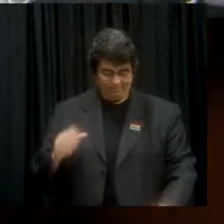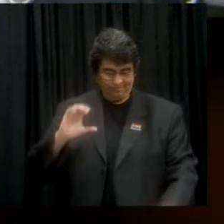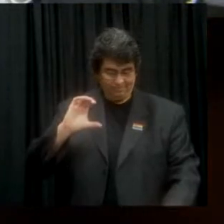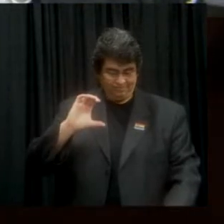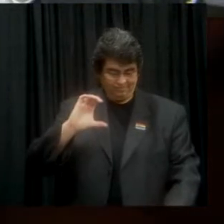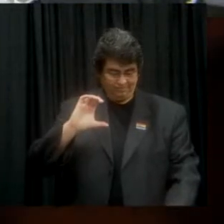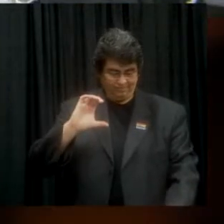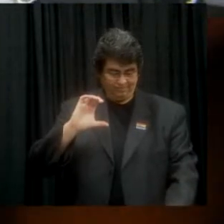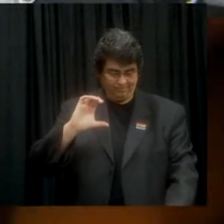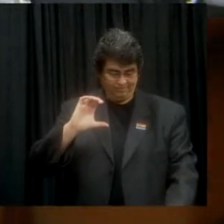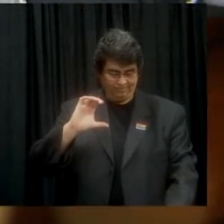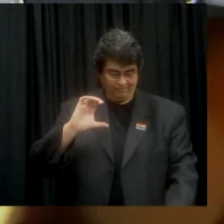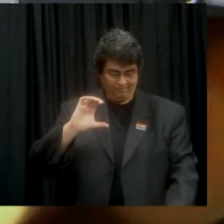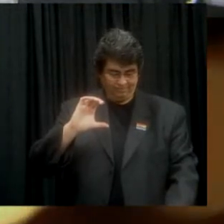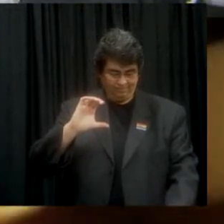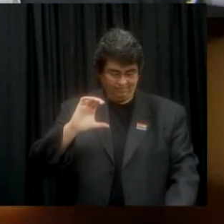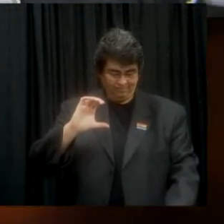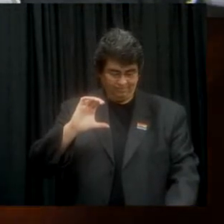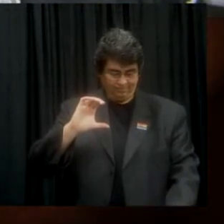John Chung.